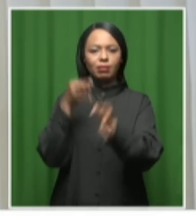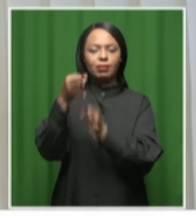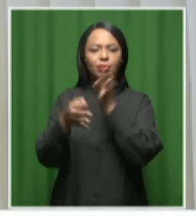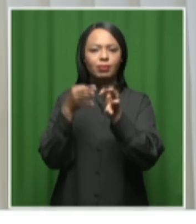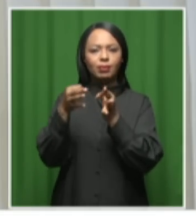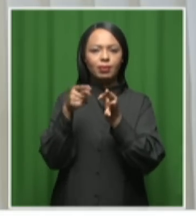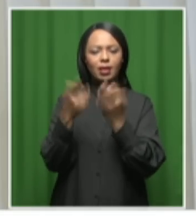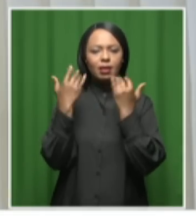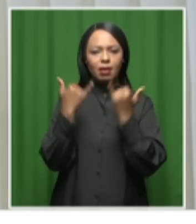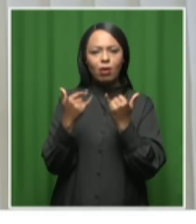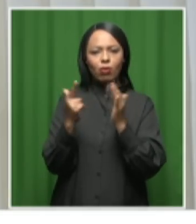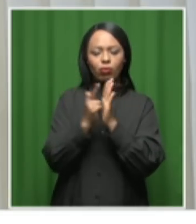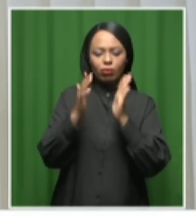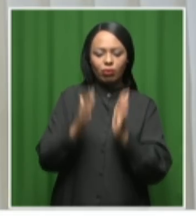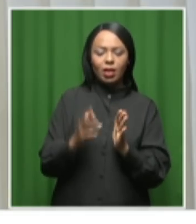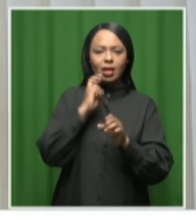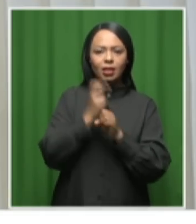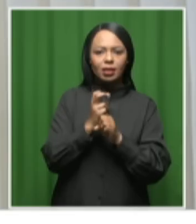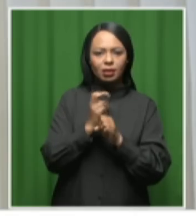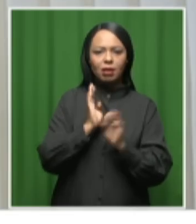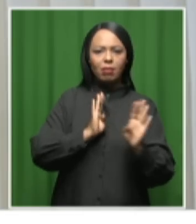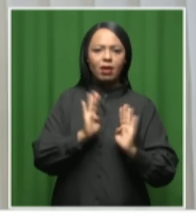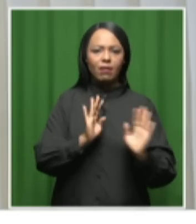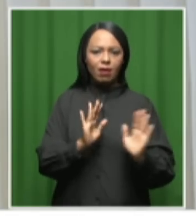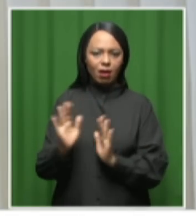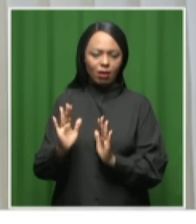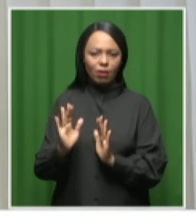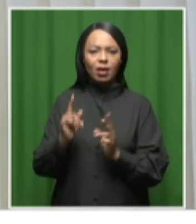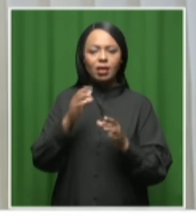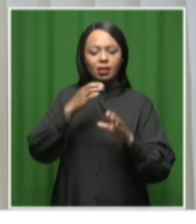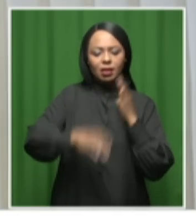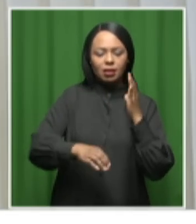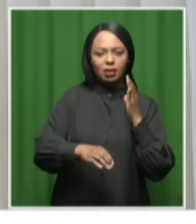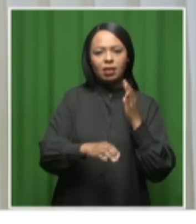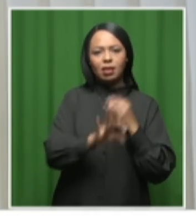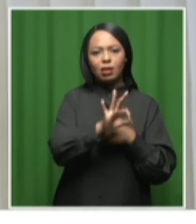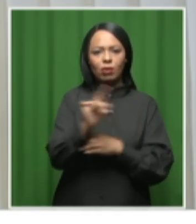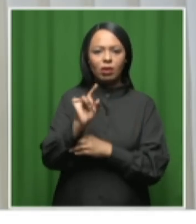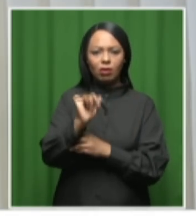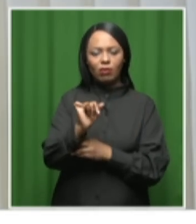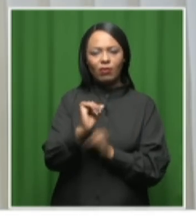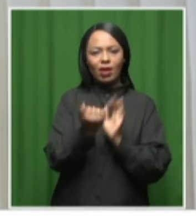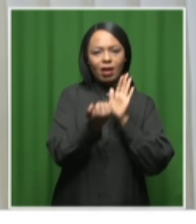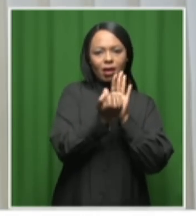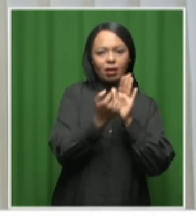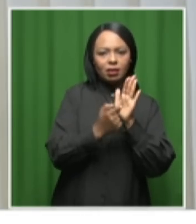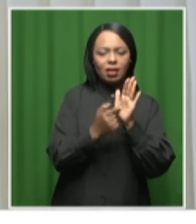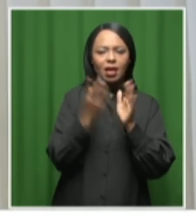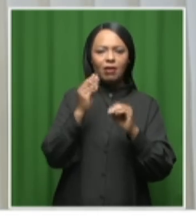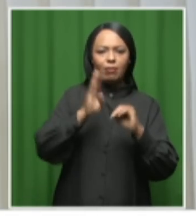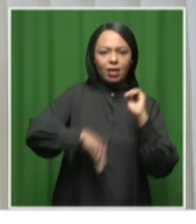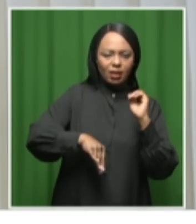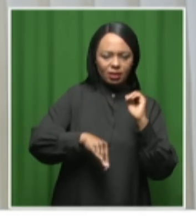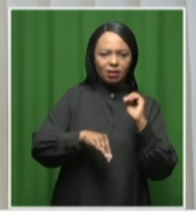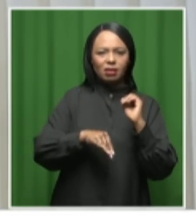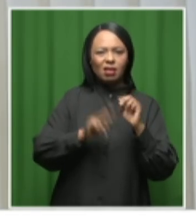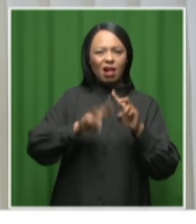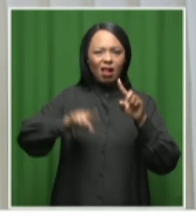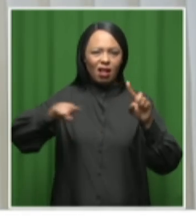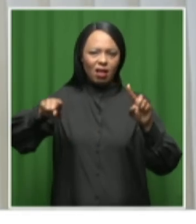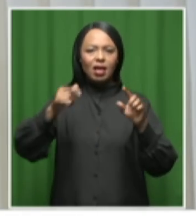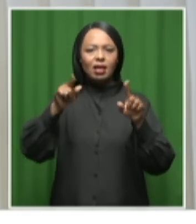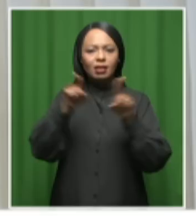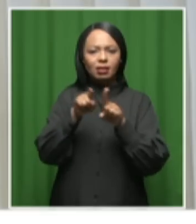conduct him or herself. Then you have Section 41 of that particular act, which lists a list of offences and penalties. And then it says under that